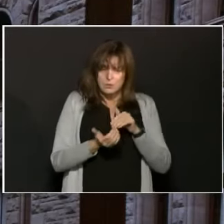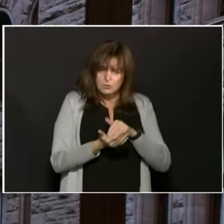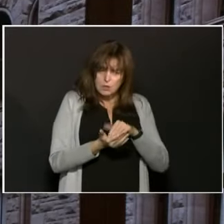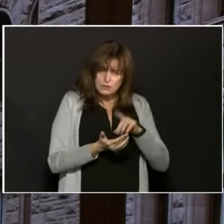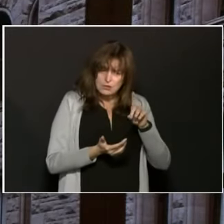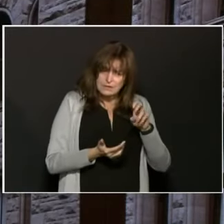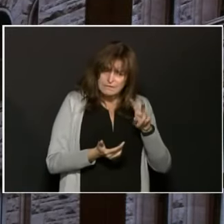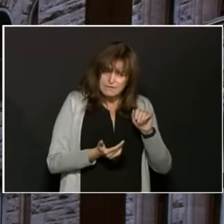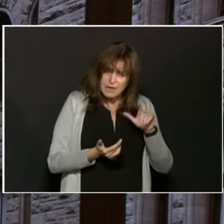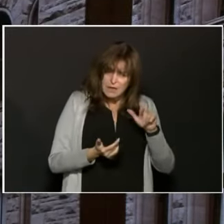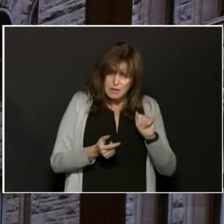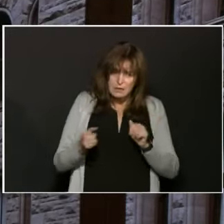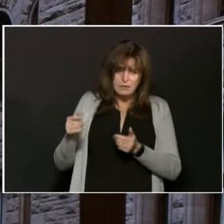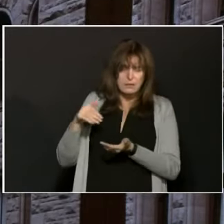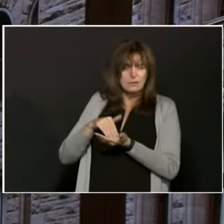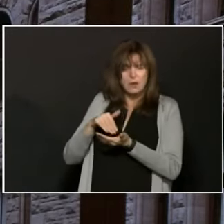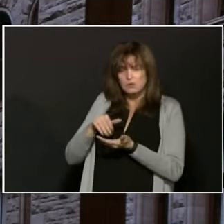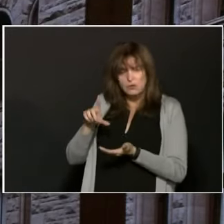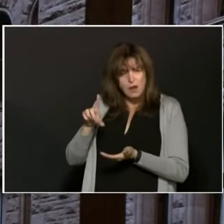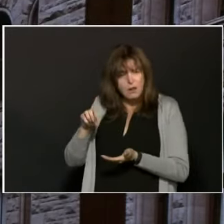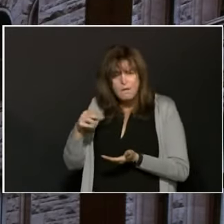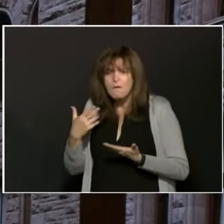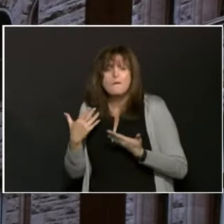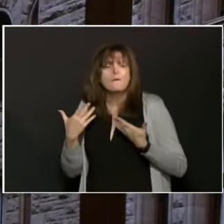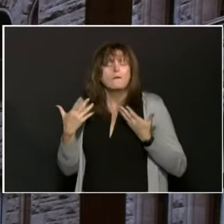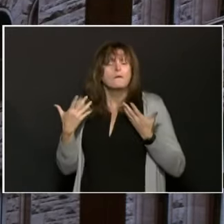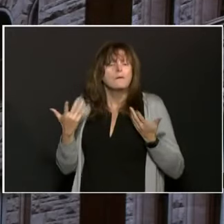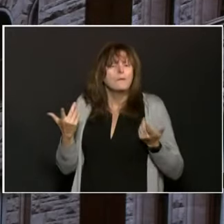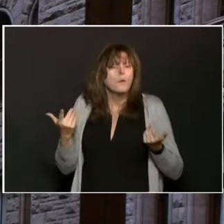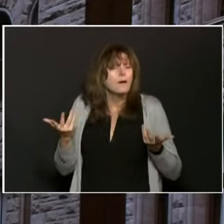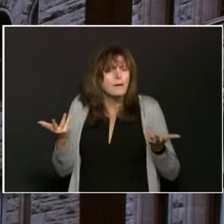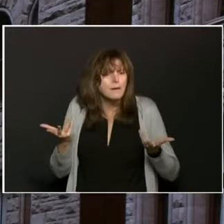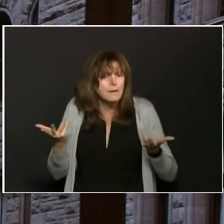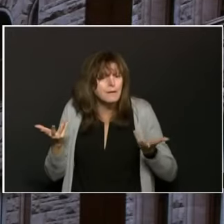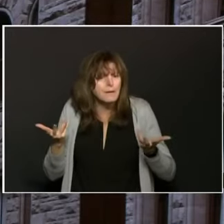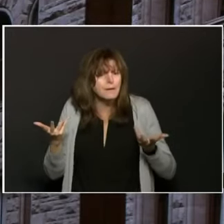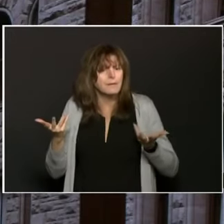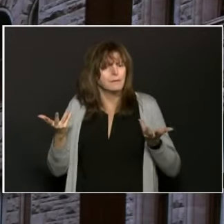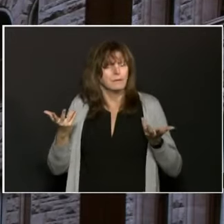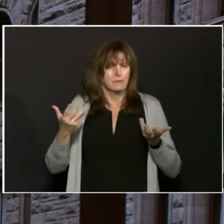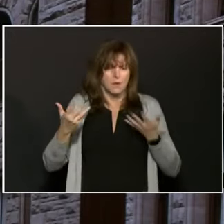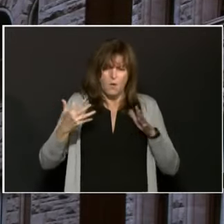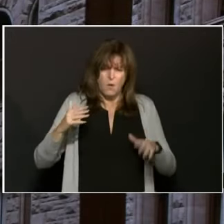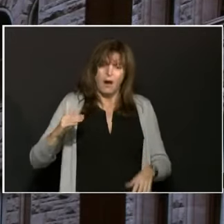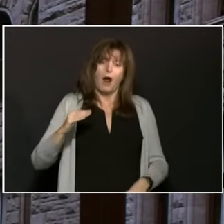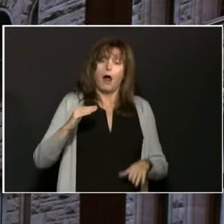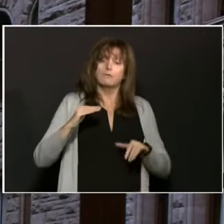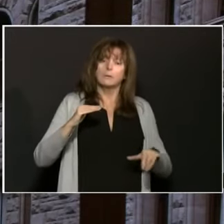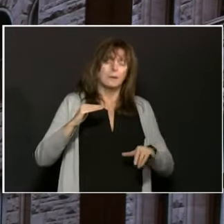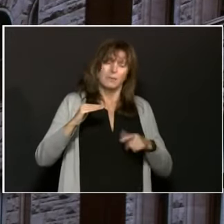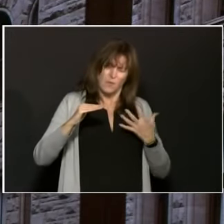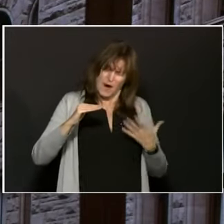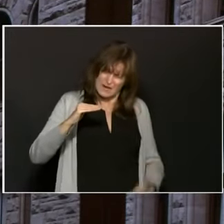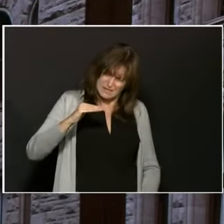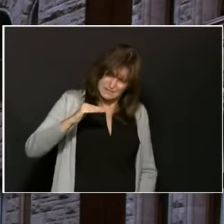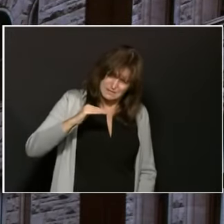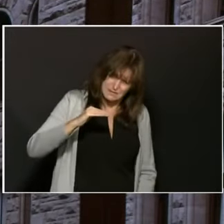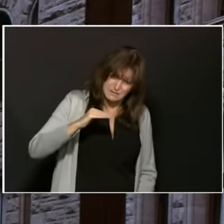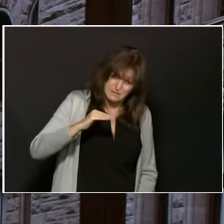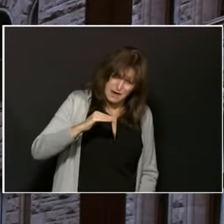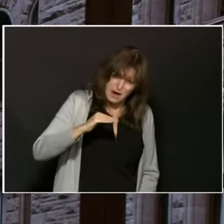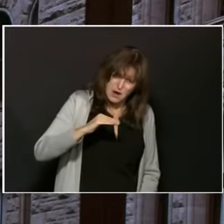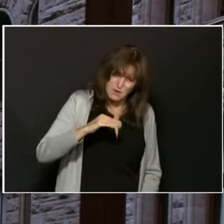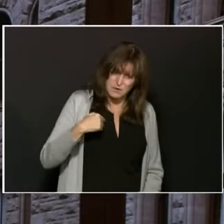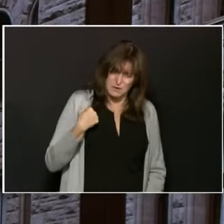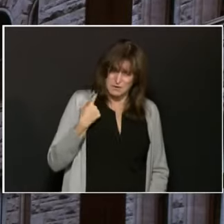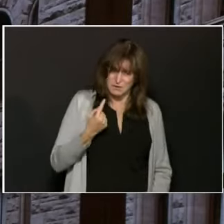or should we do to not only just keep it level, but to start to bring it down. And we're 2 weeks in, we may see